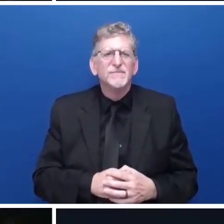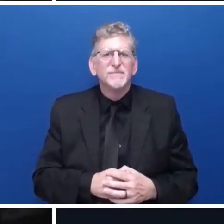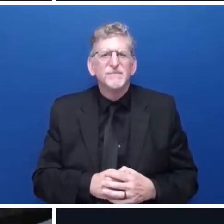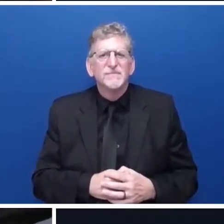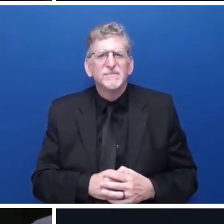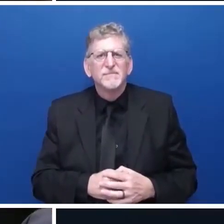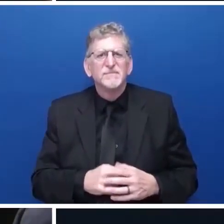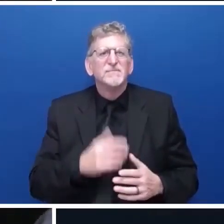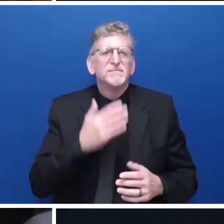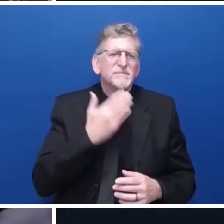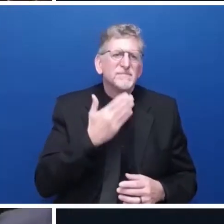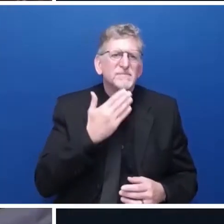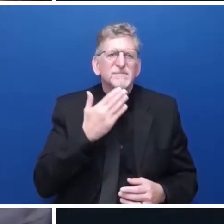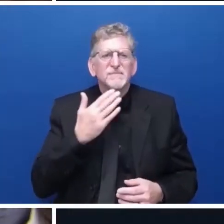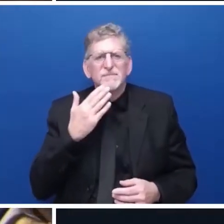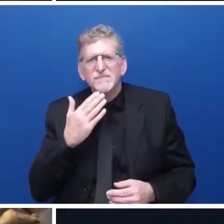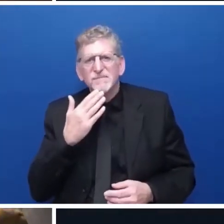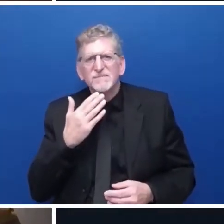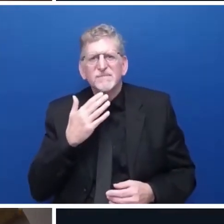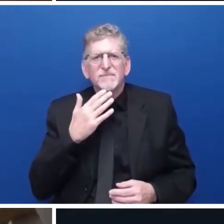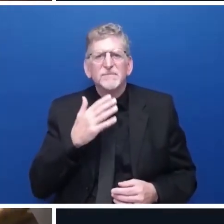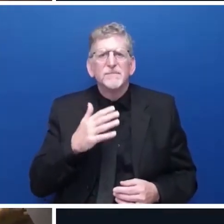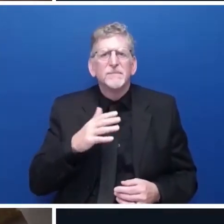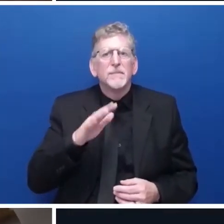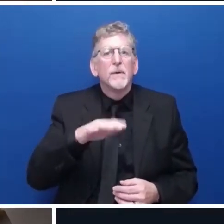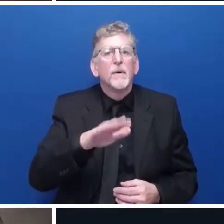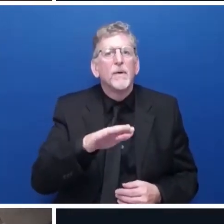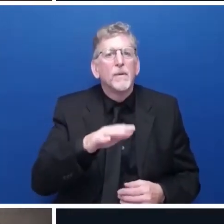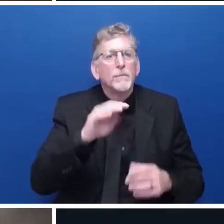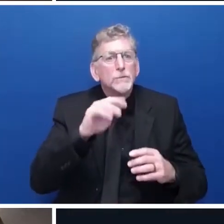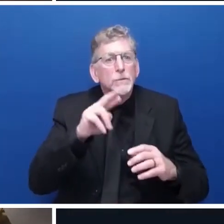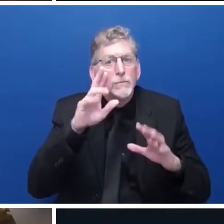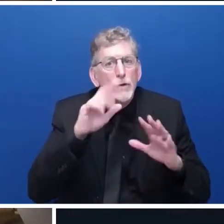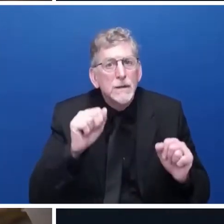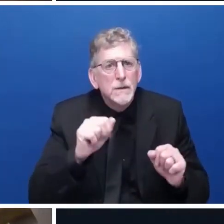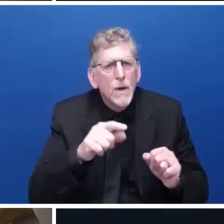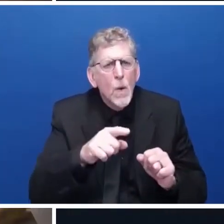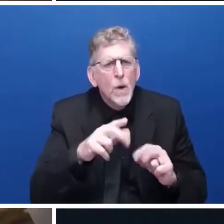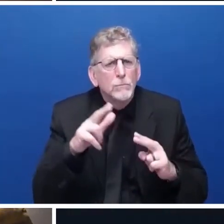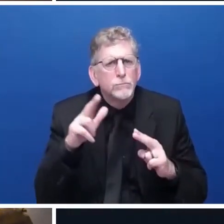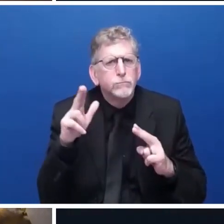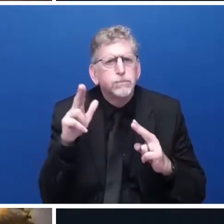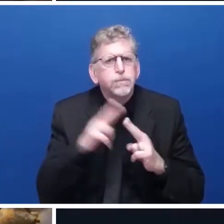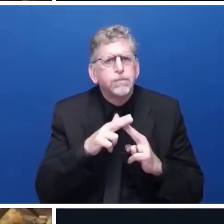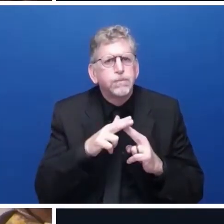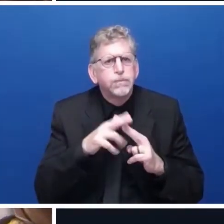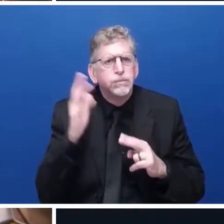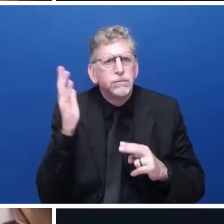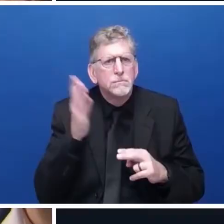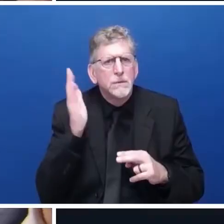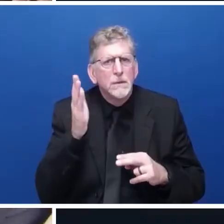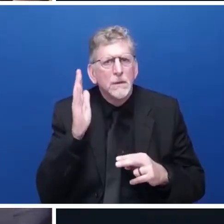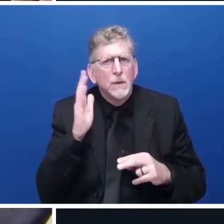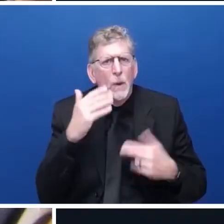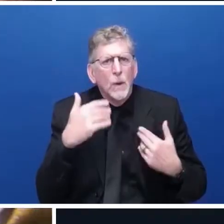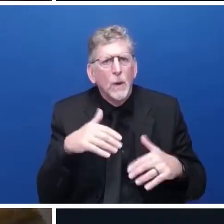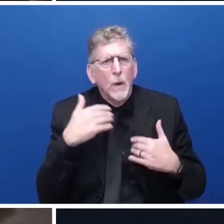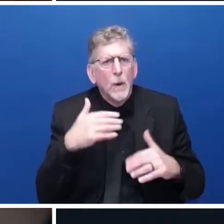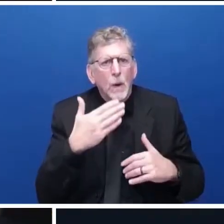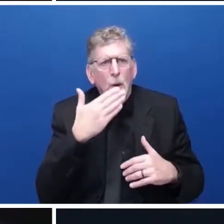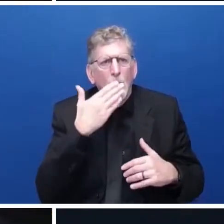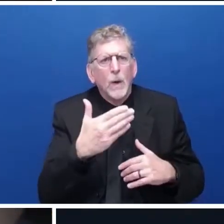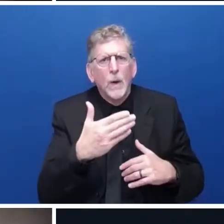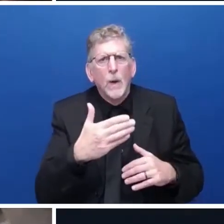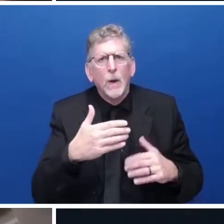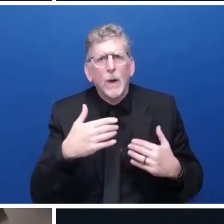everybody. Mr. President, outstanding speech, sir. Mr. President. Here you will. He's getting them all. Thanks for mentioning. You did good. They love